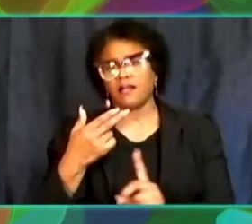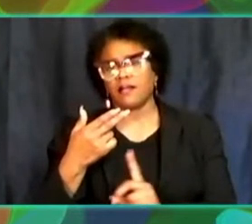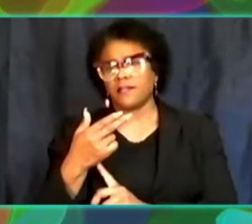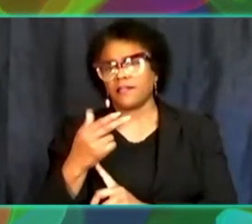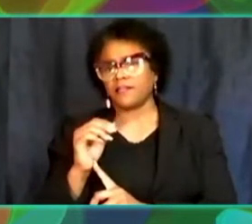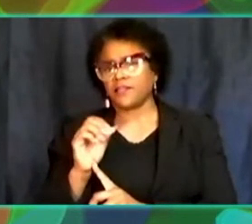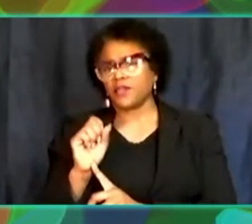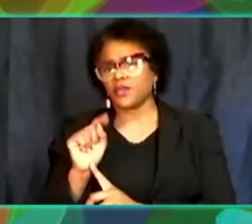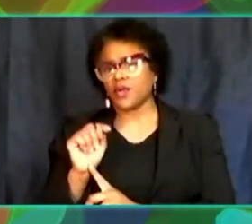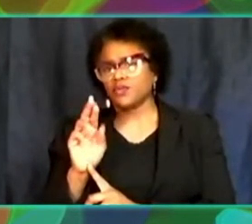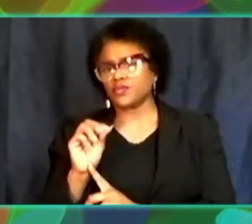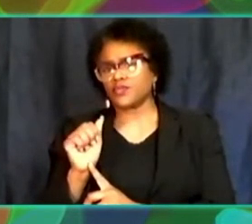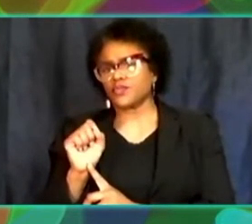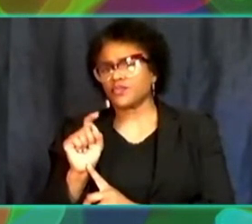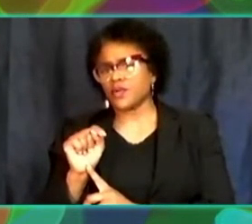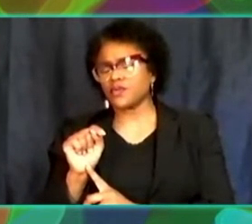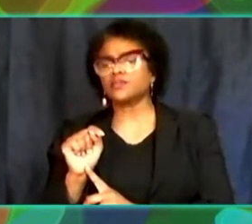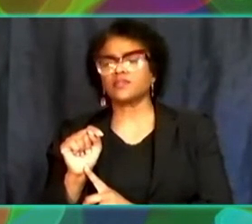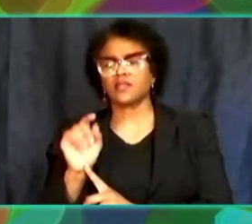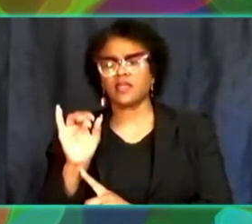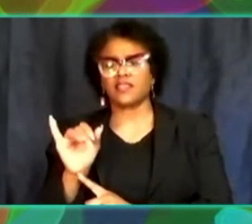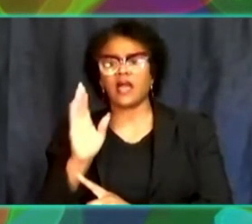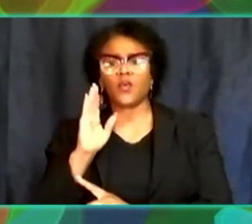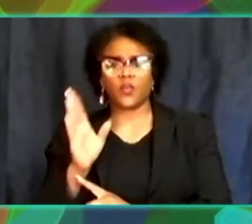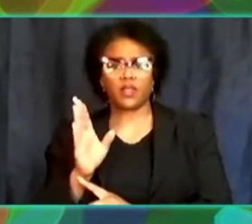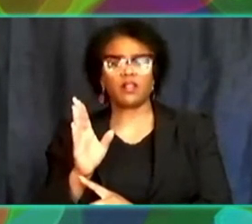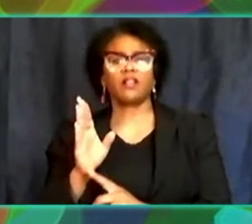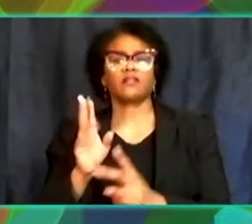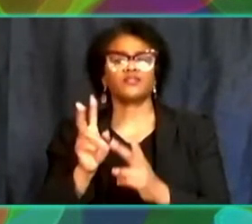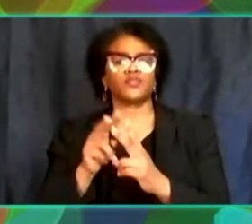going to be on Versify and HarperCollins.